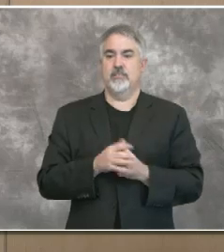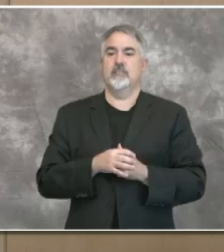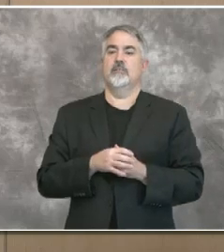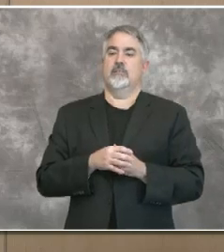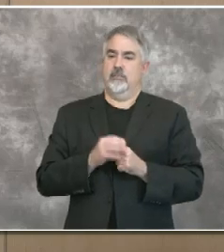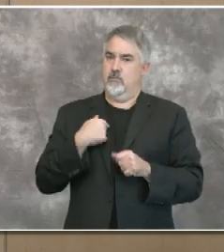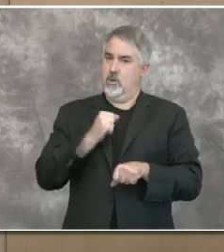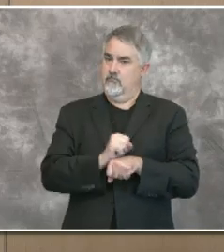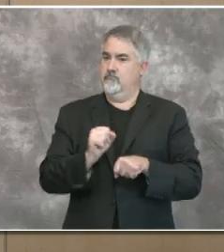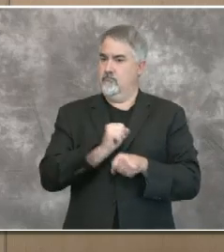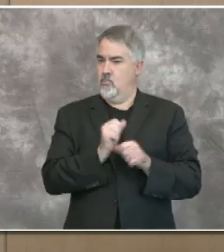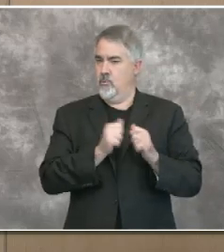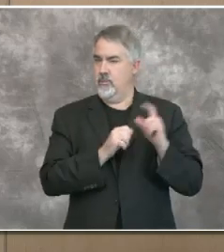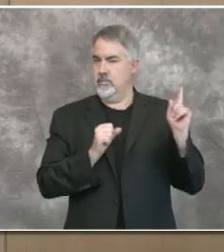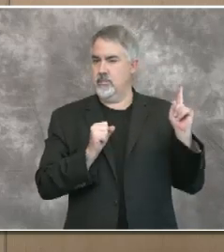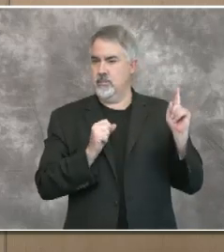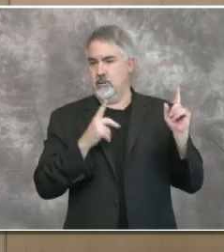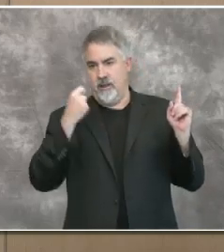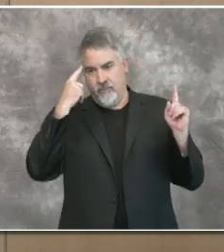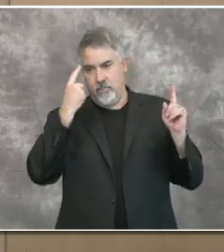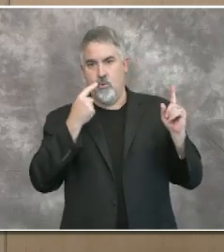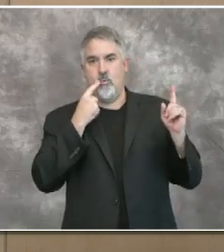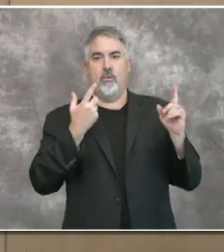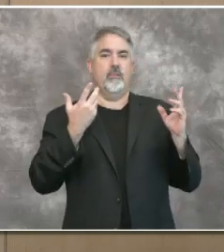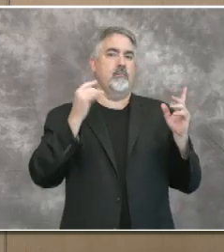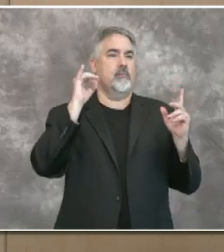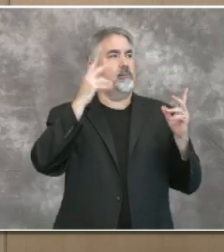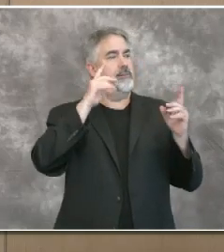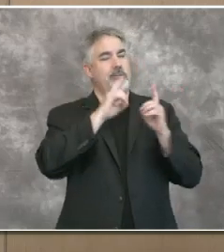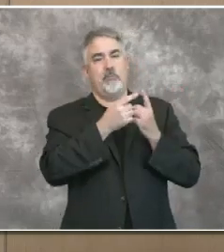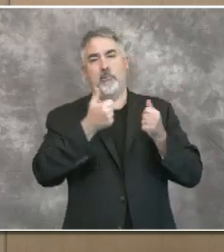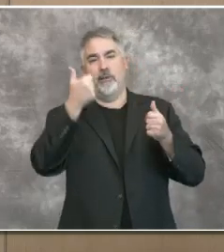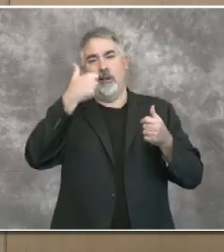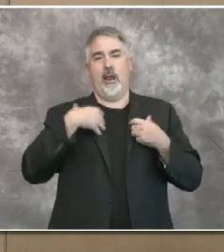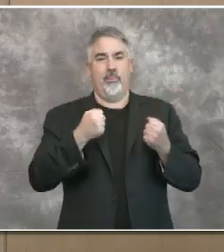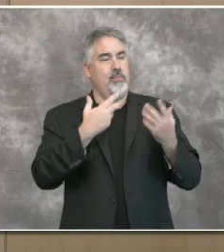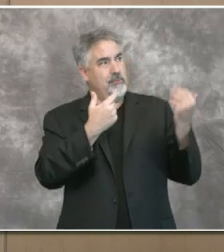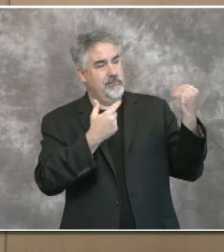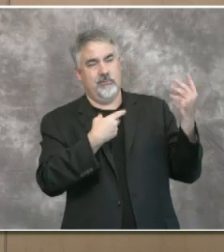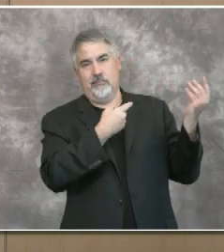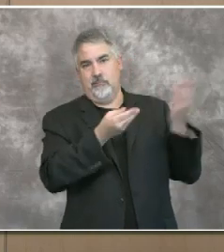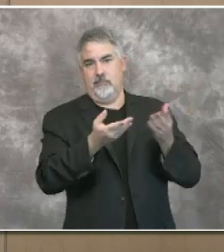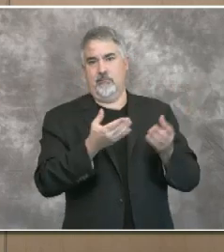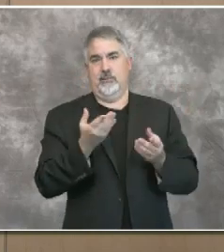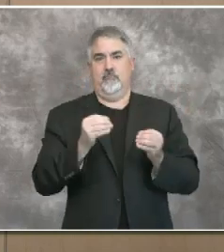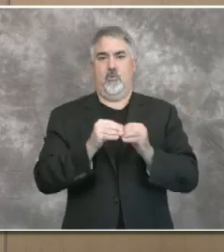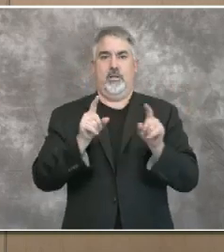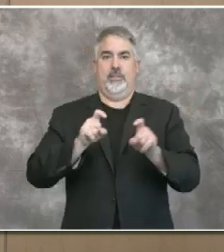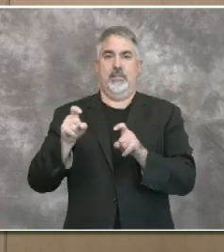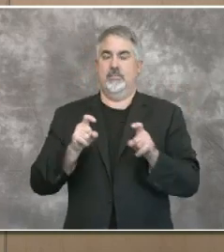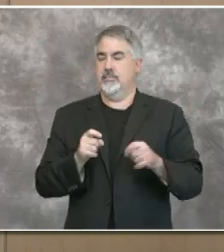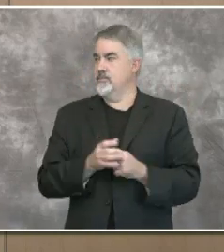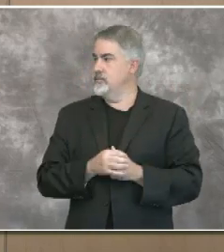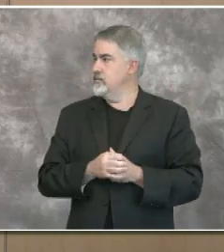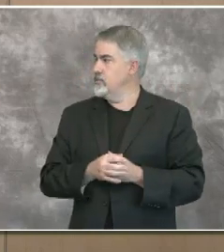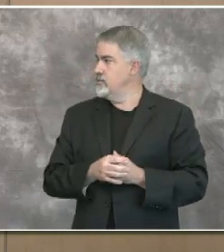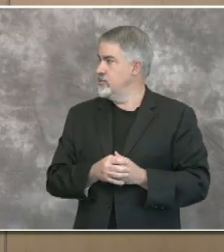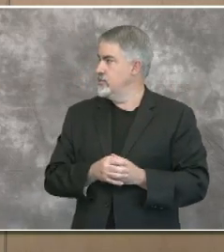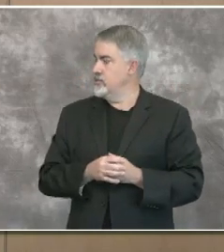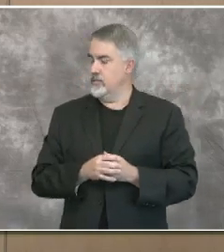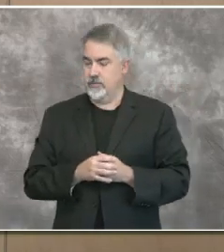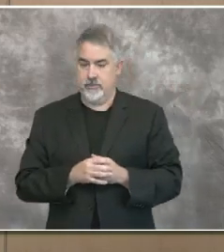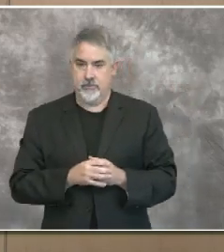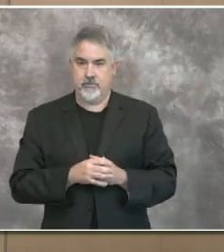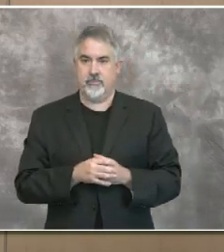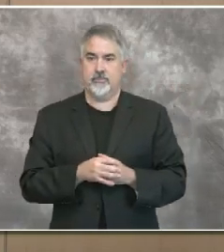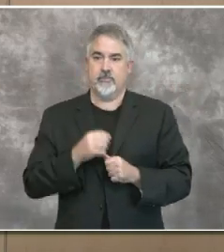to support that effort. In terms of, and I think the question was, how do you